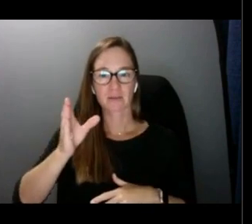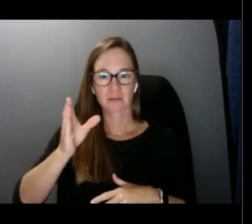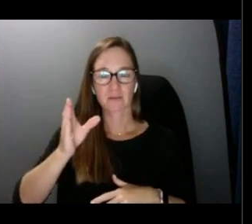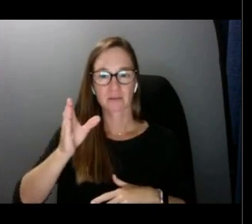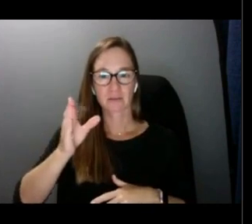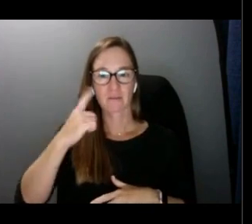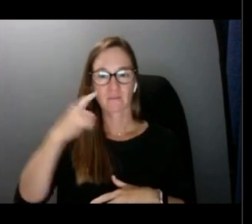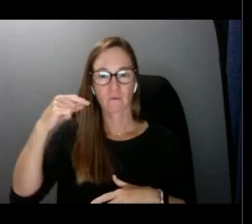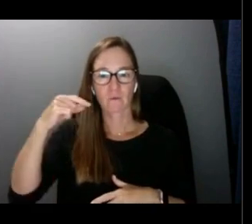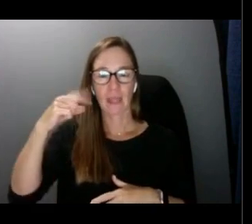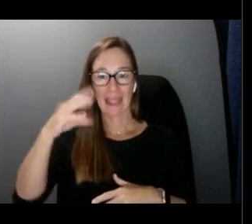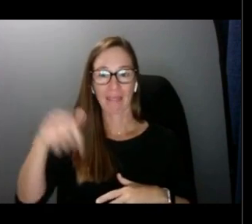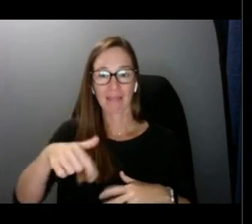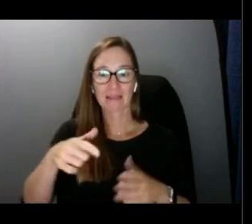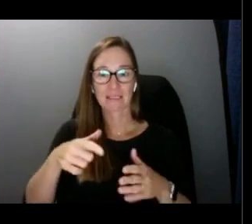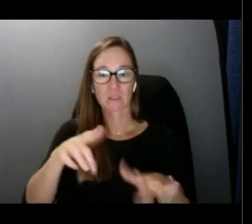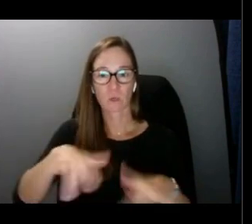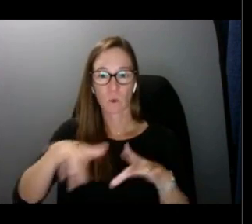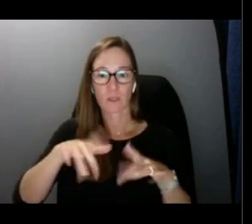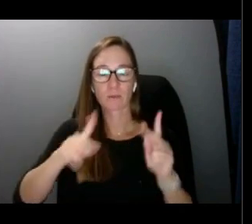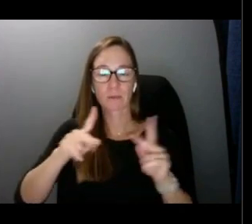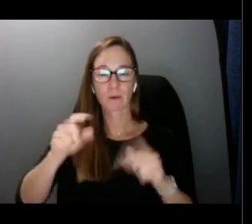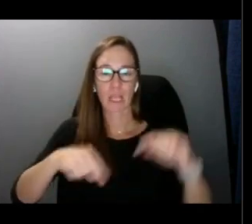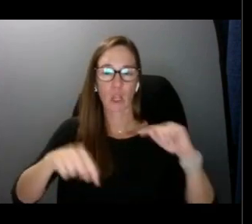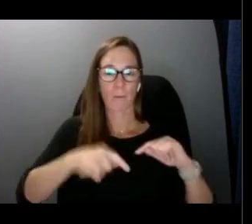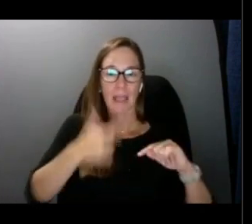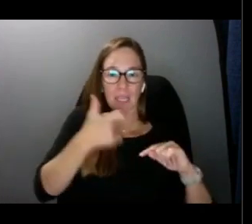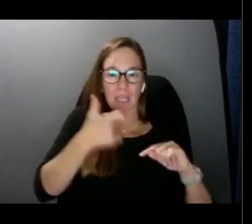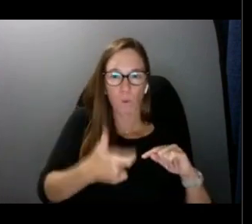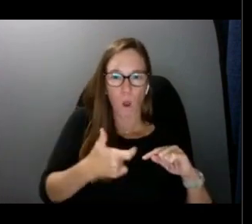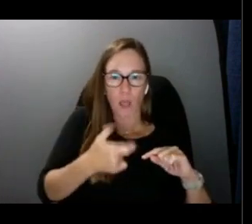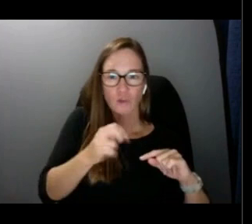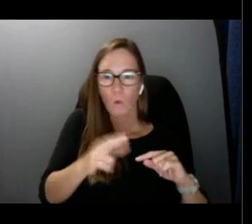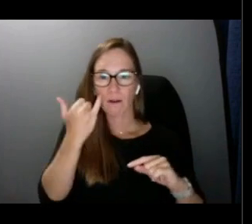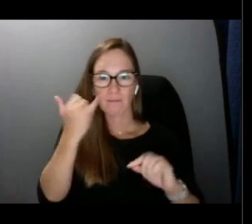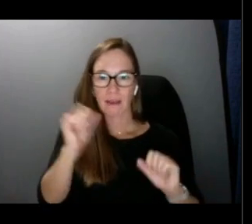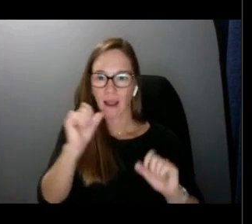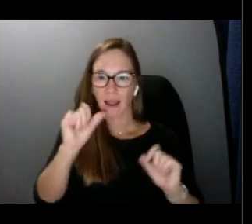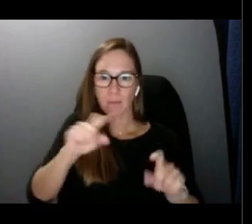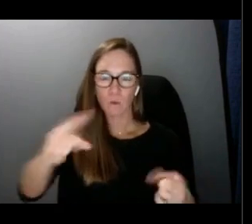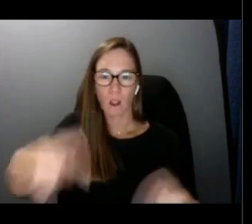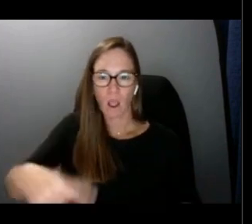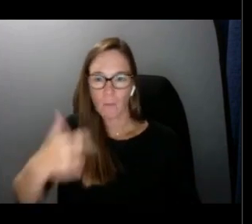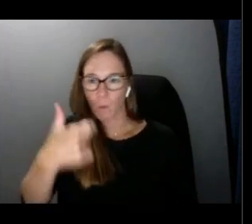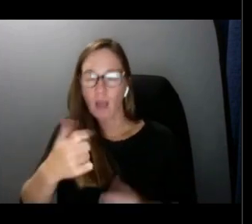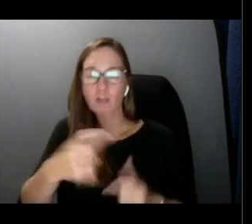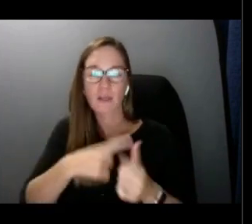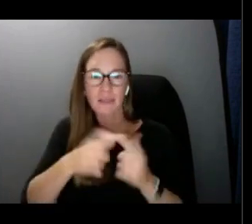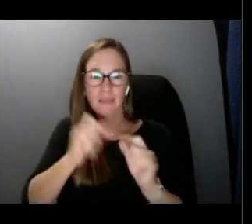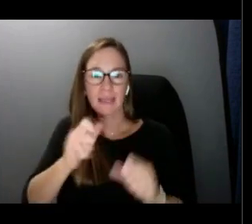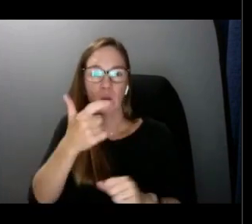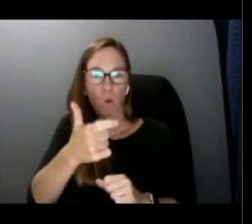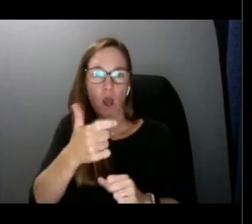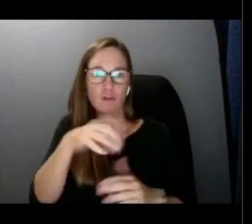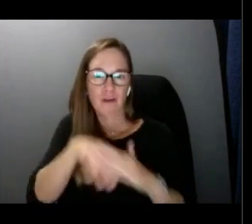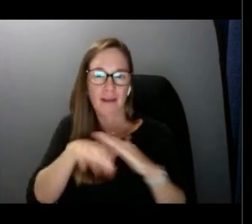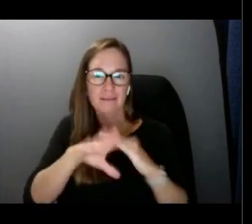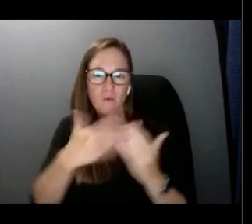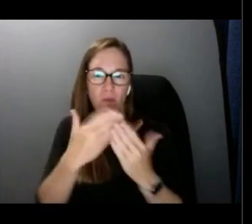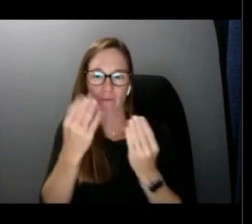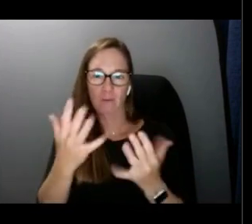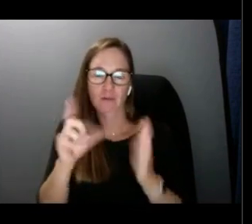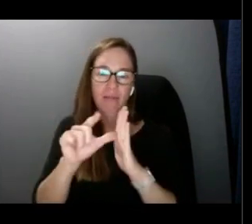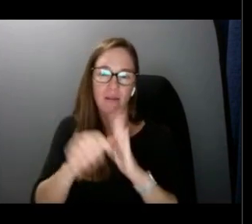this recording so that folks can go back and watch, or if they were unable to attend, they can watch and access those